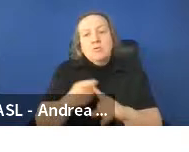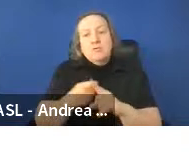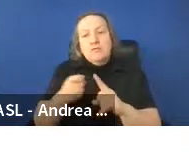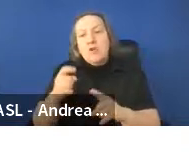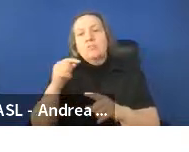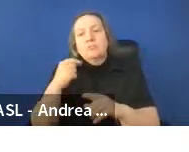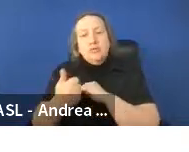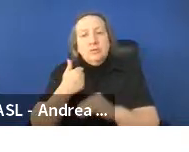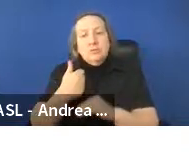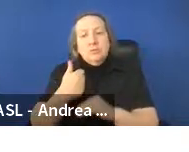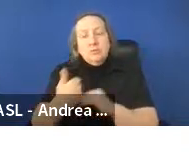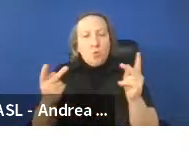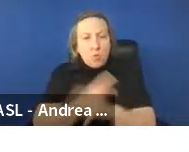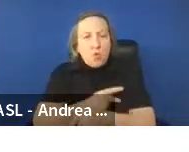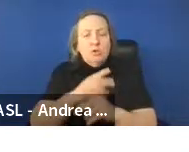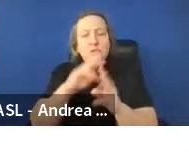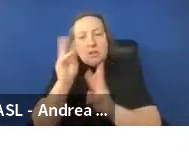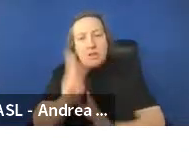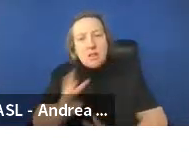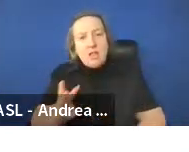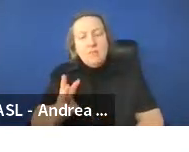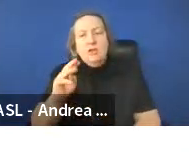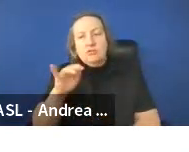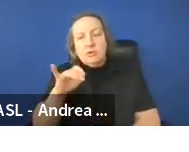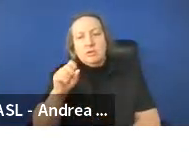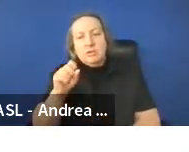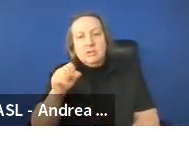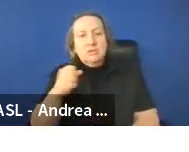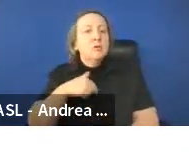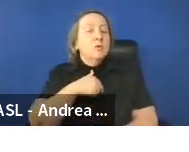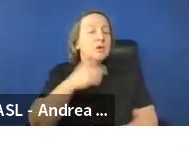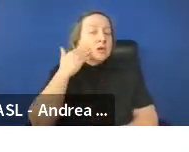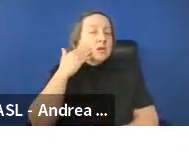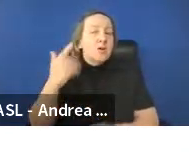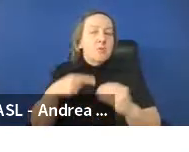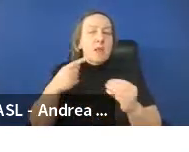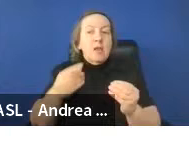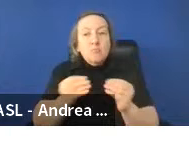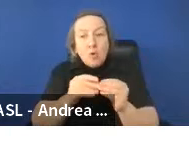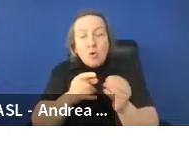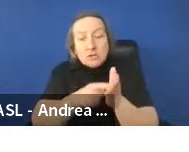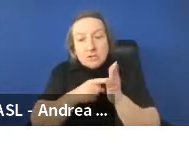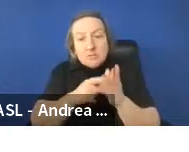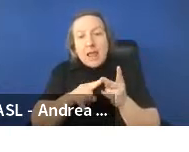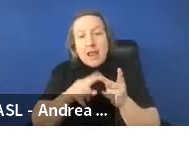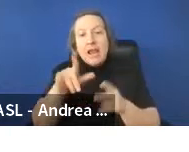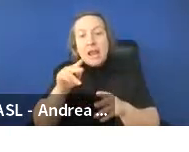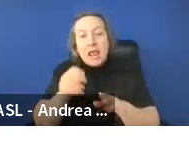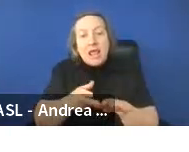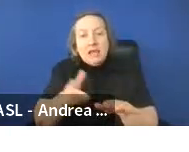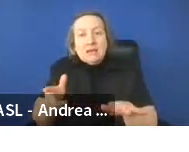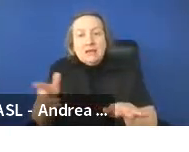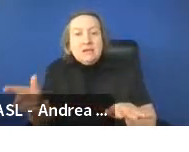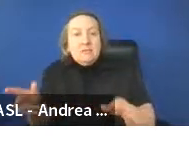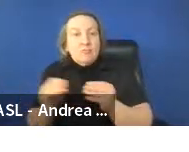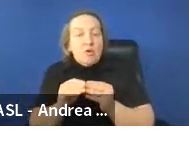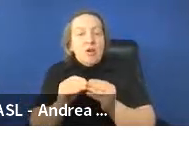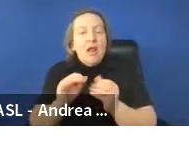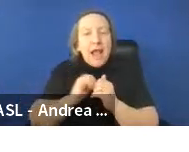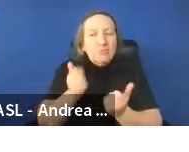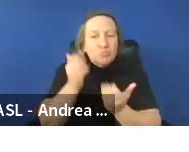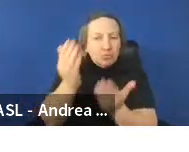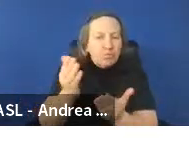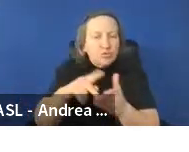majorly worsening the climate crisis. With all that we know about induced demand and lane additions, how on earth could you propose a project